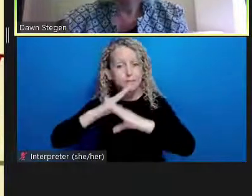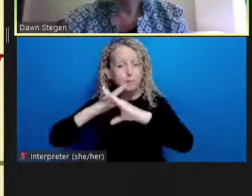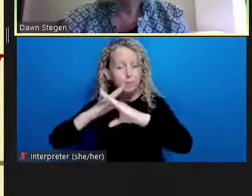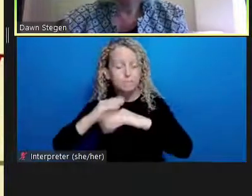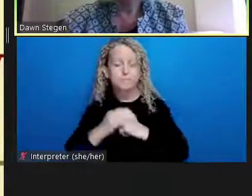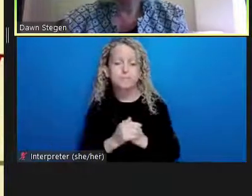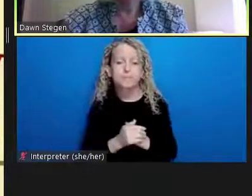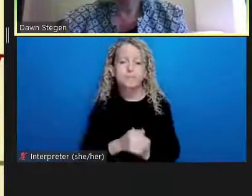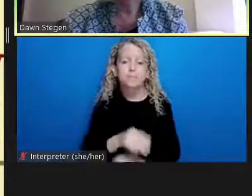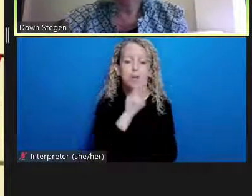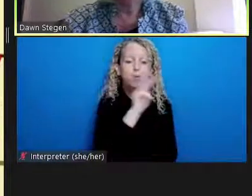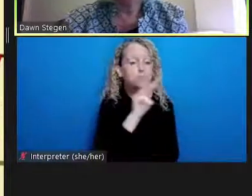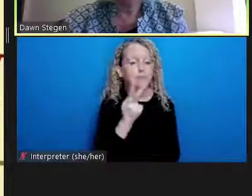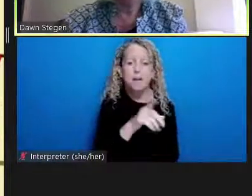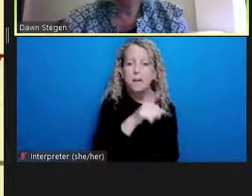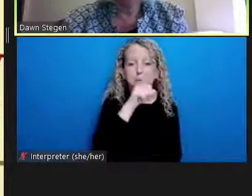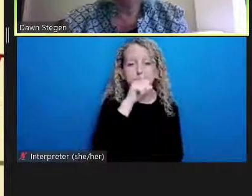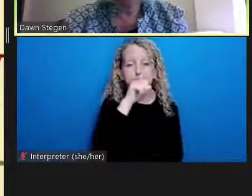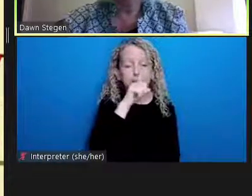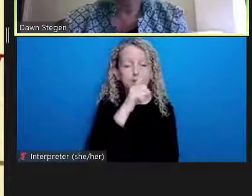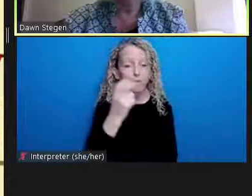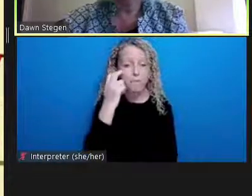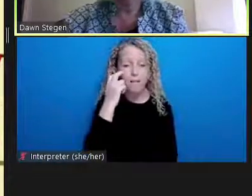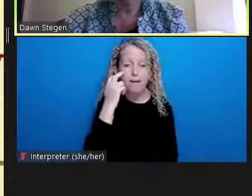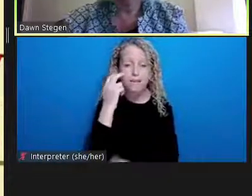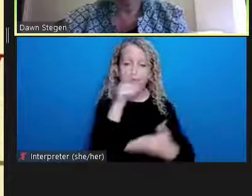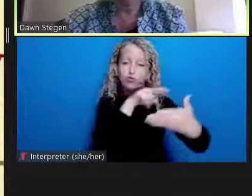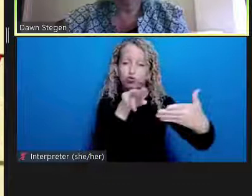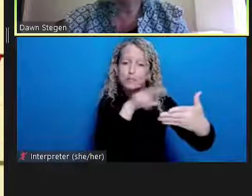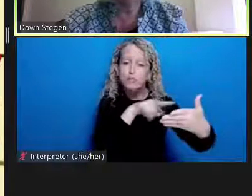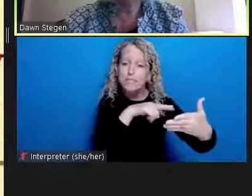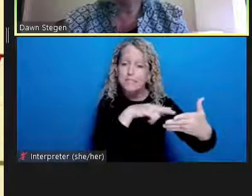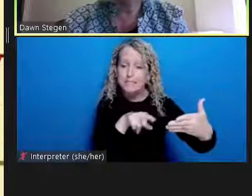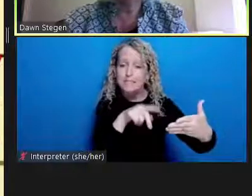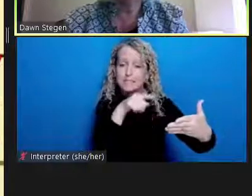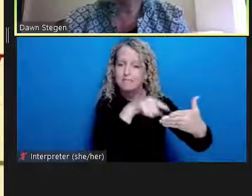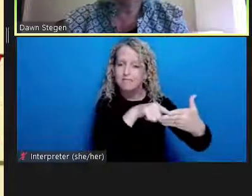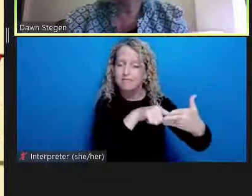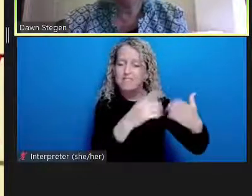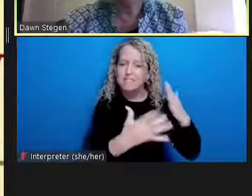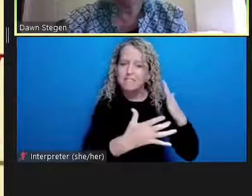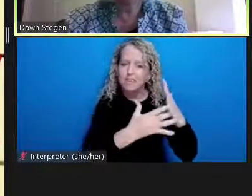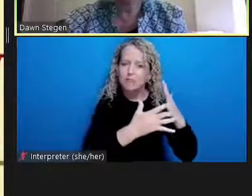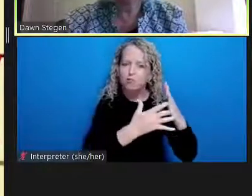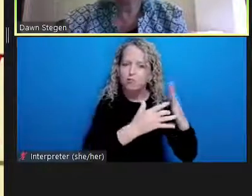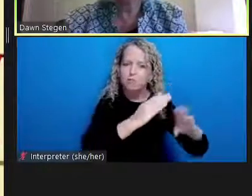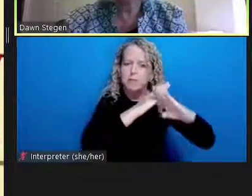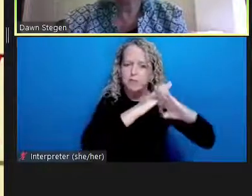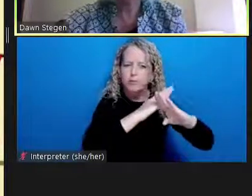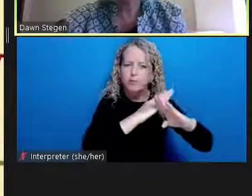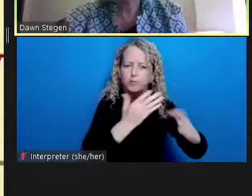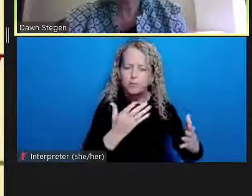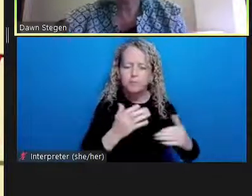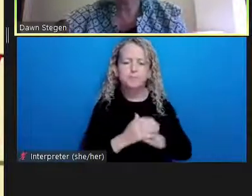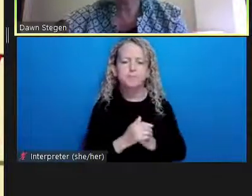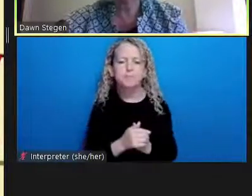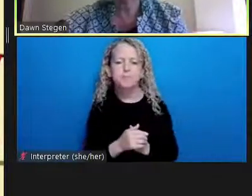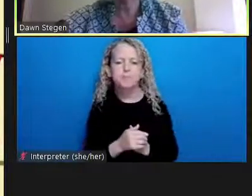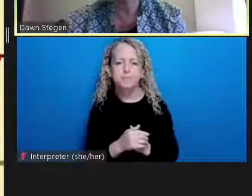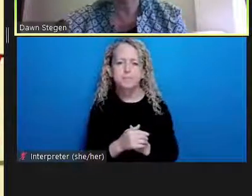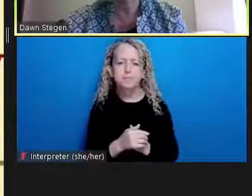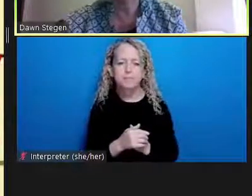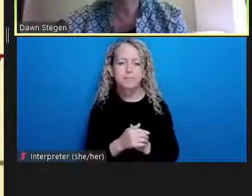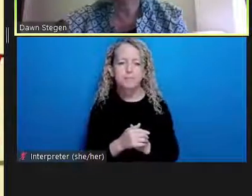that doesn't support screen reading software, well, that would be an example of technological barrier. And assuming a person